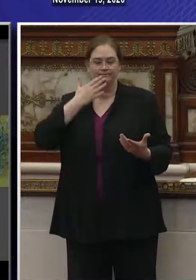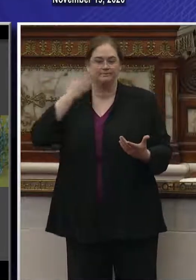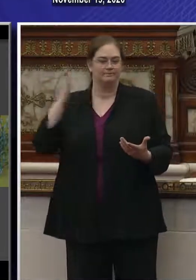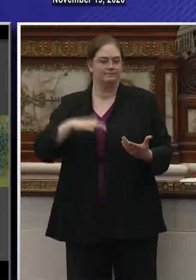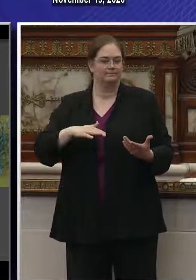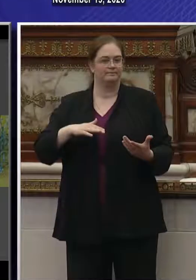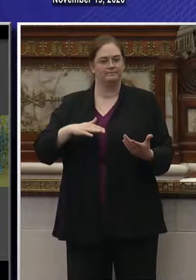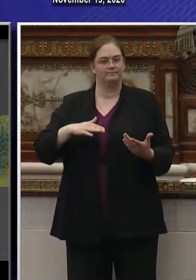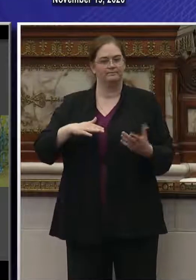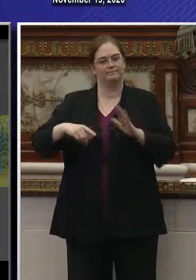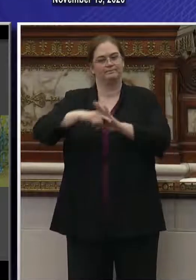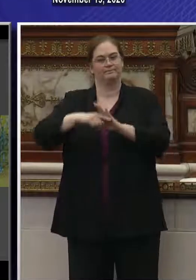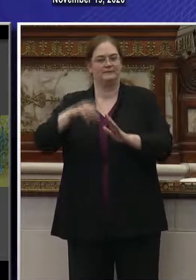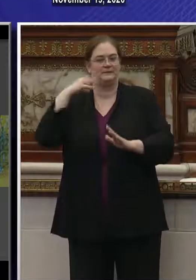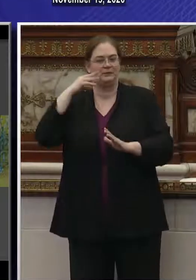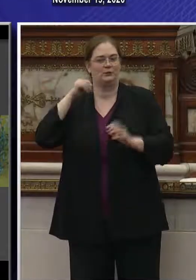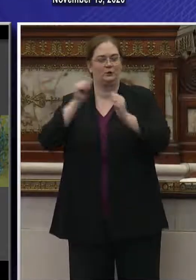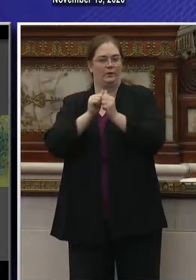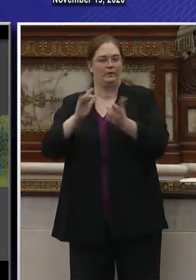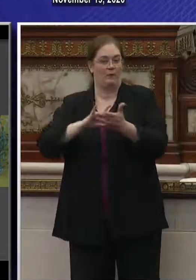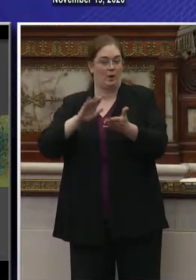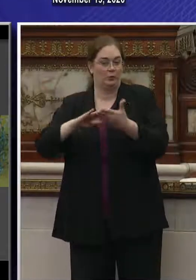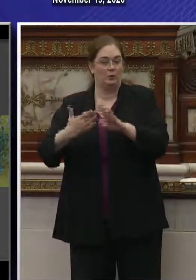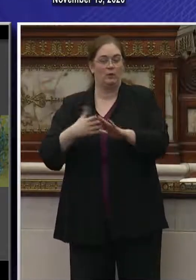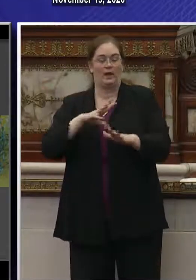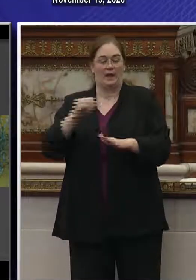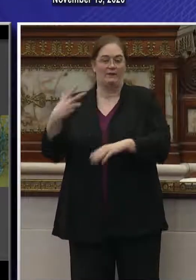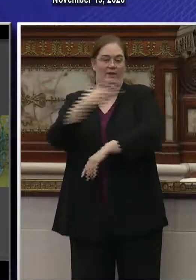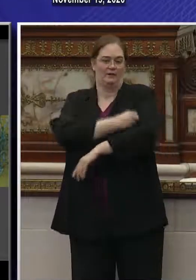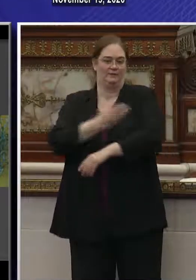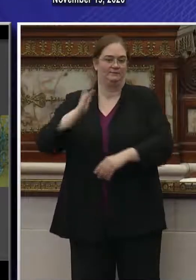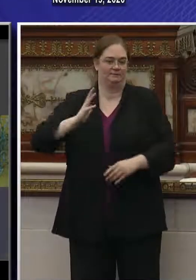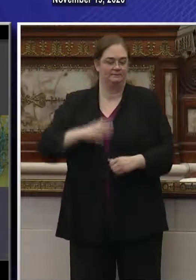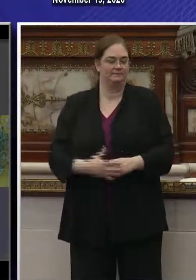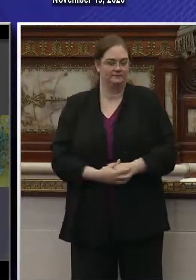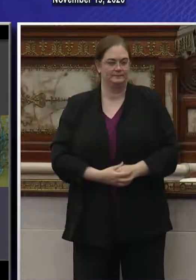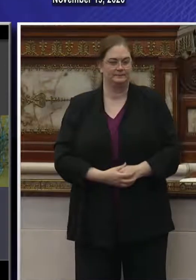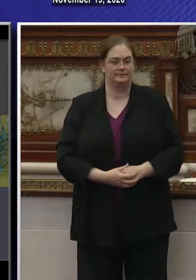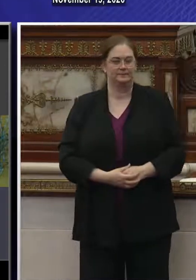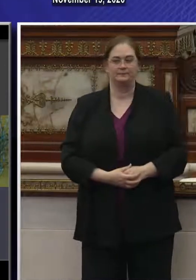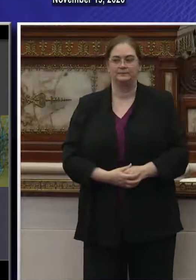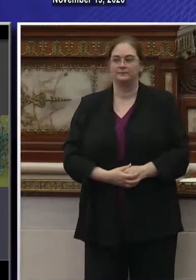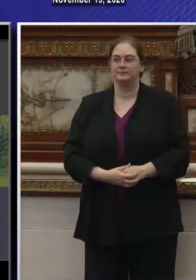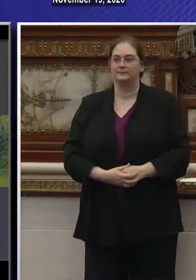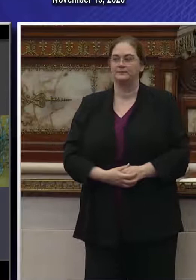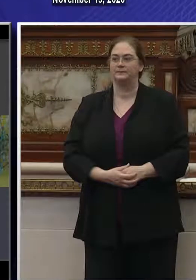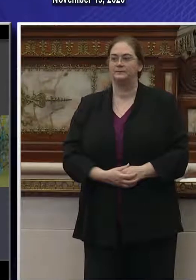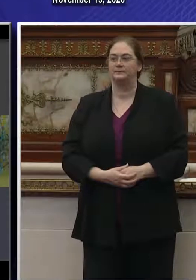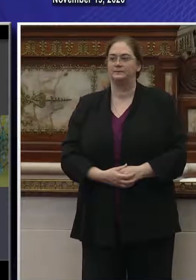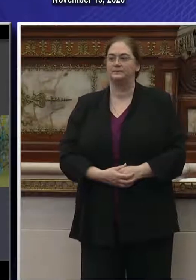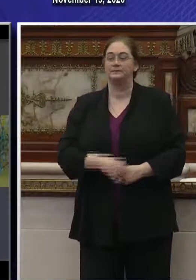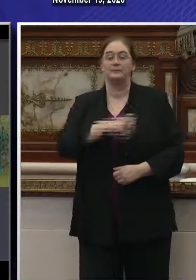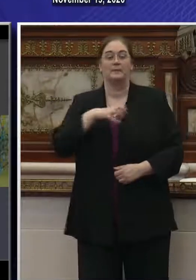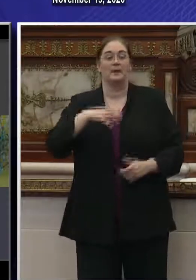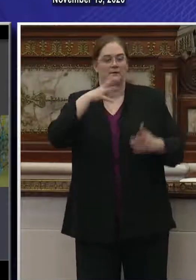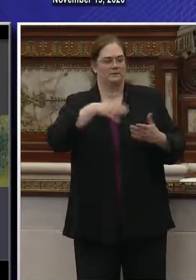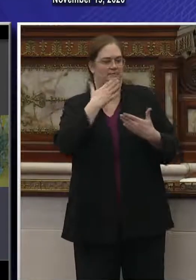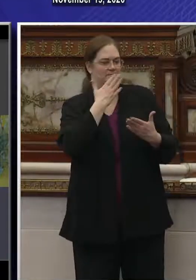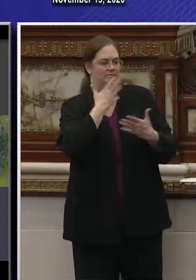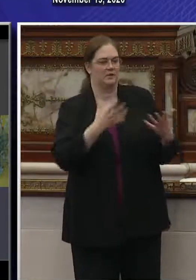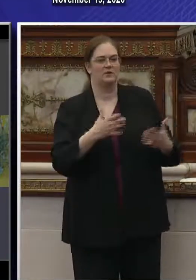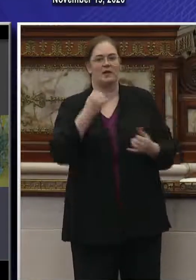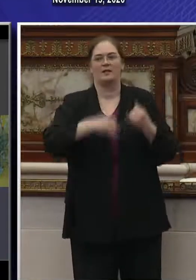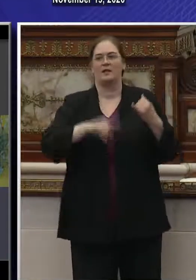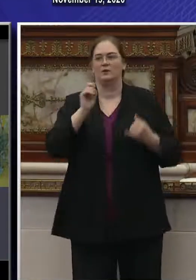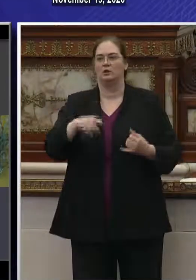experiences with the medical community and with vaccines specifically. Well, thank you. Thank you so much for that. Last question